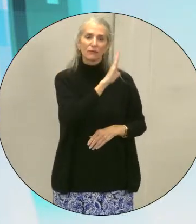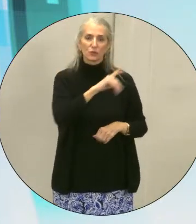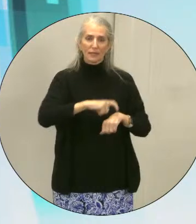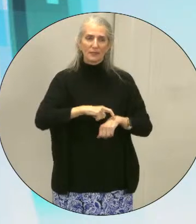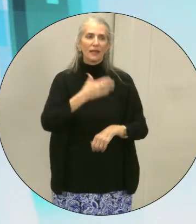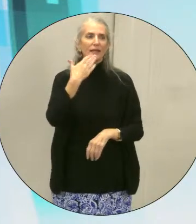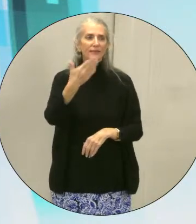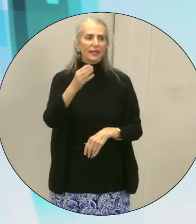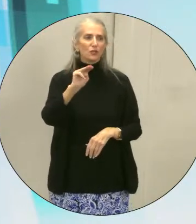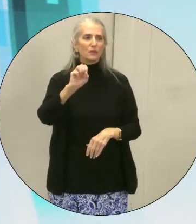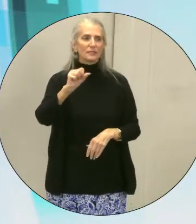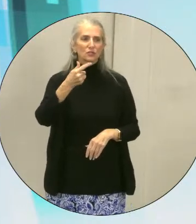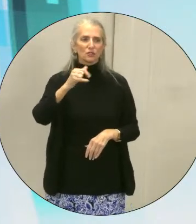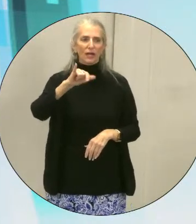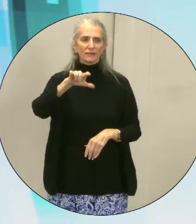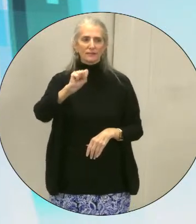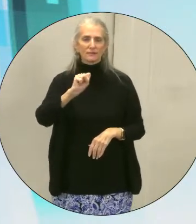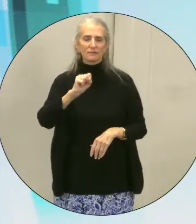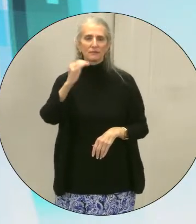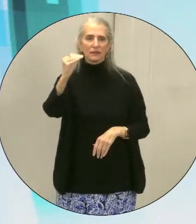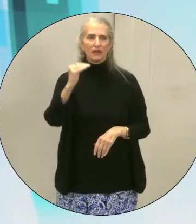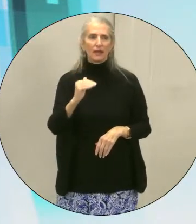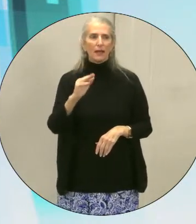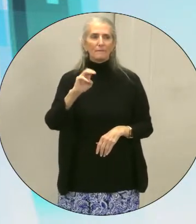Ms. Giles. Ms.